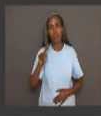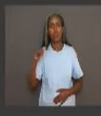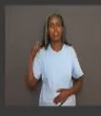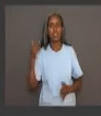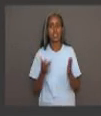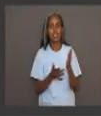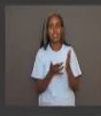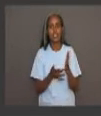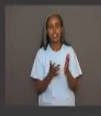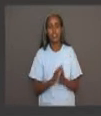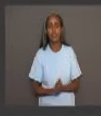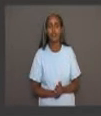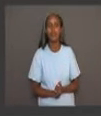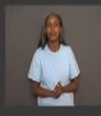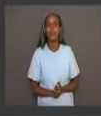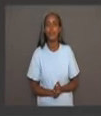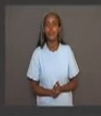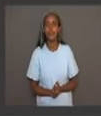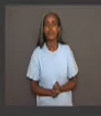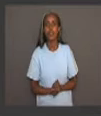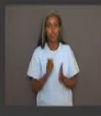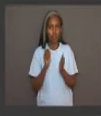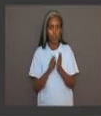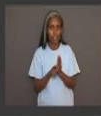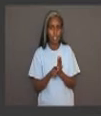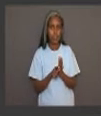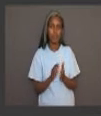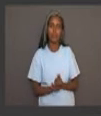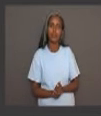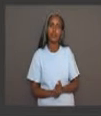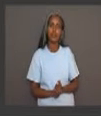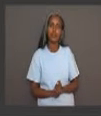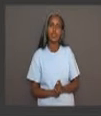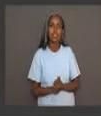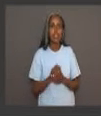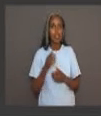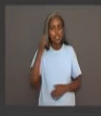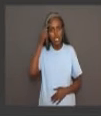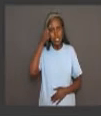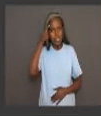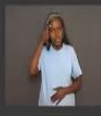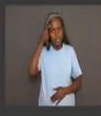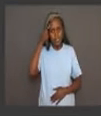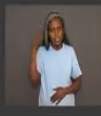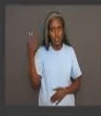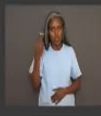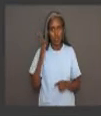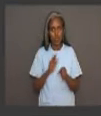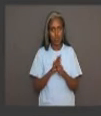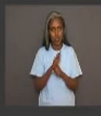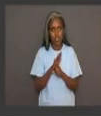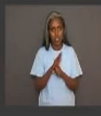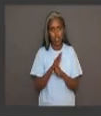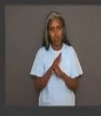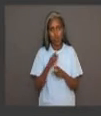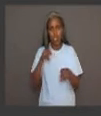other techniques. For example, let us consider your school to be